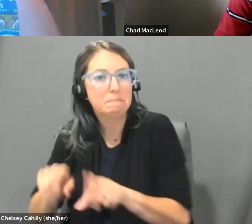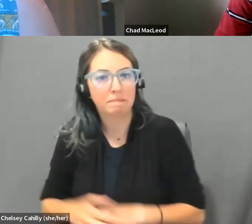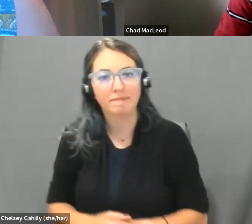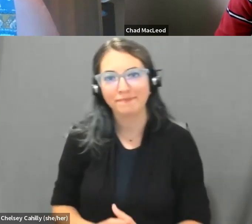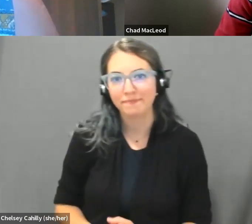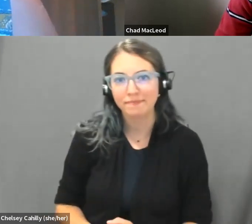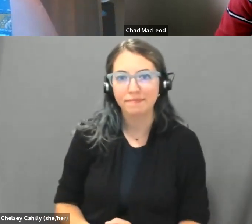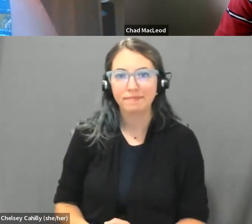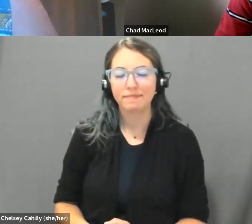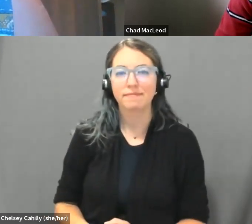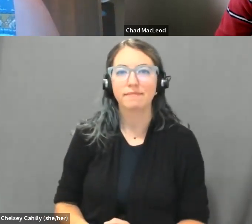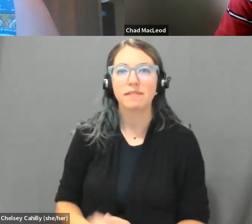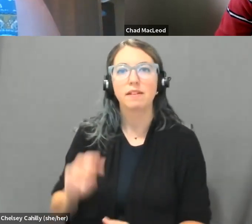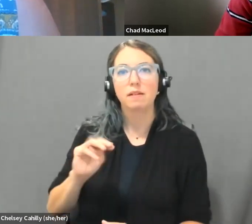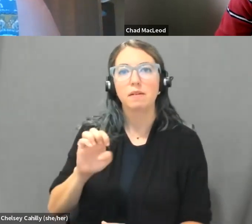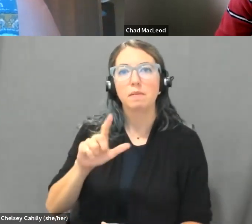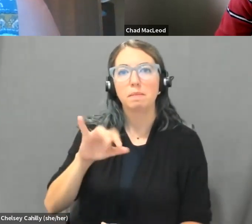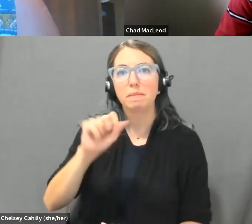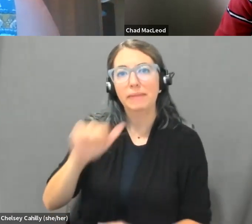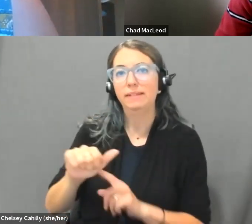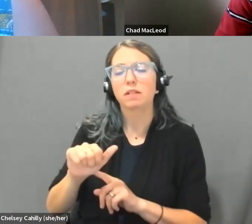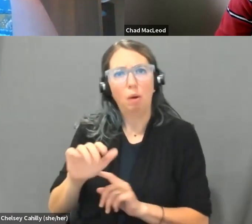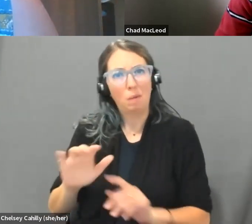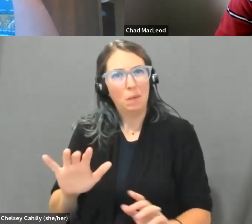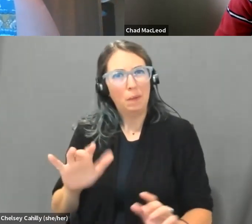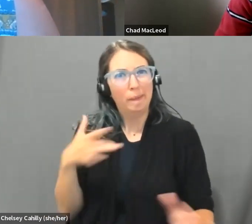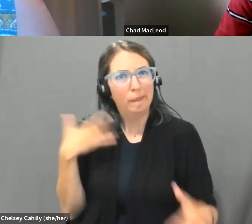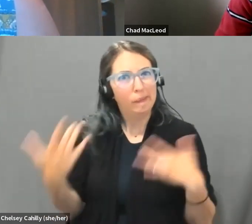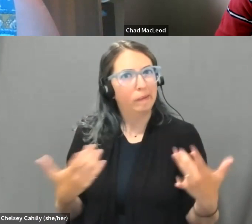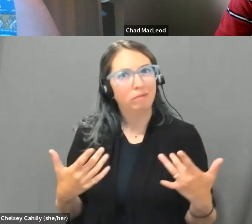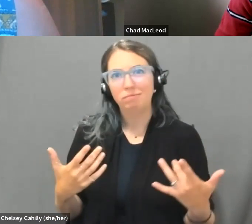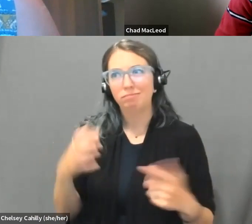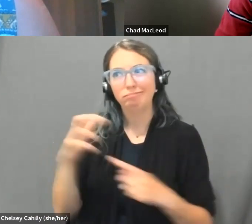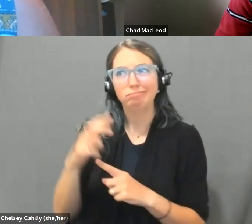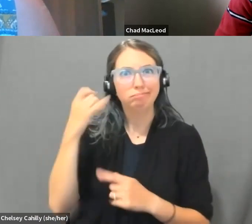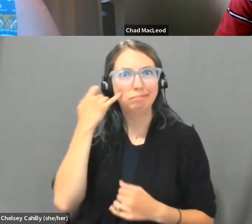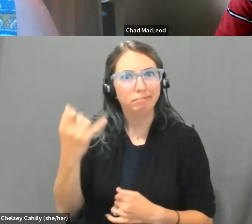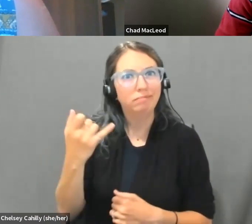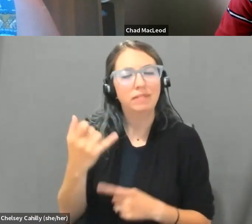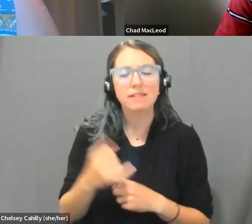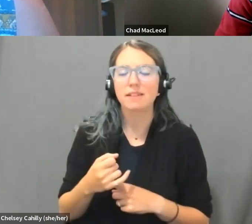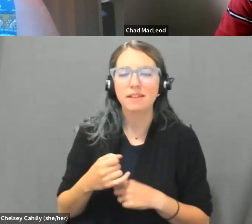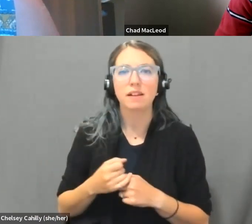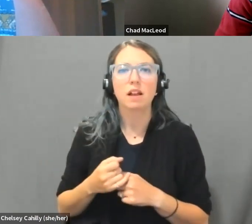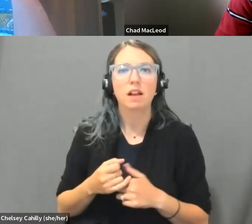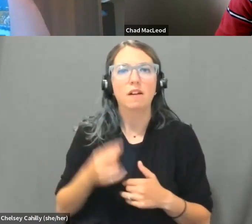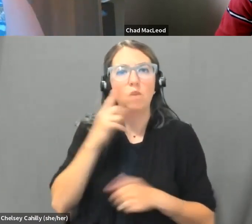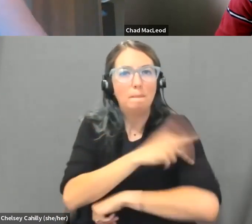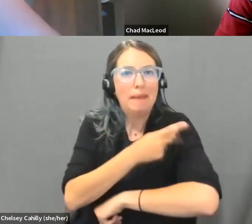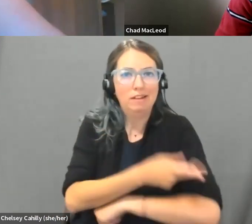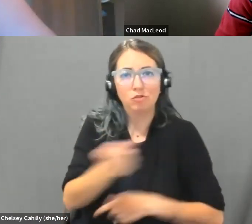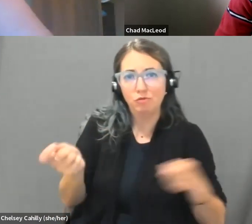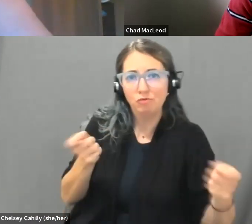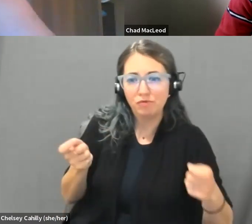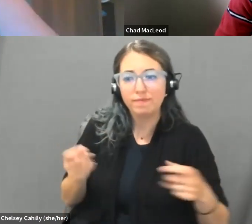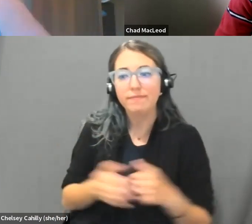to having that more granular control, and I appreciate that you both answered it. That said, we are at the bottom of the